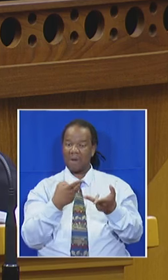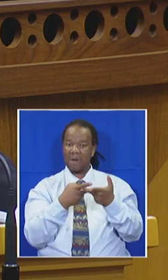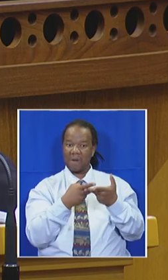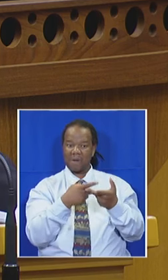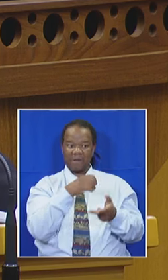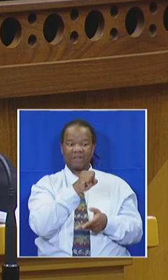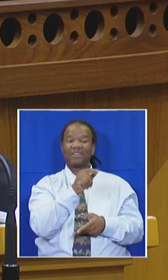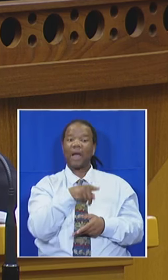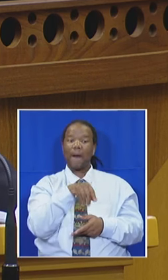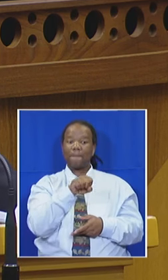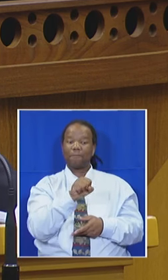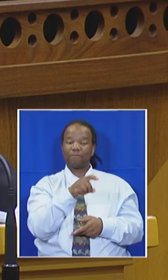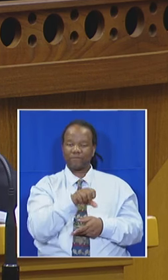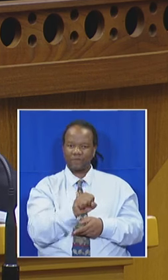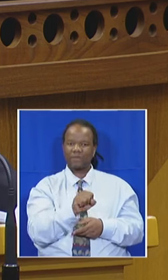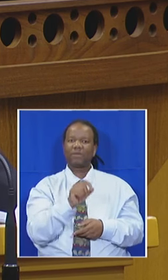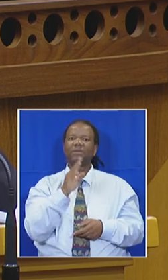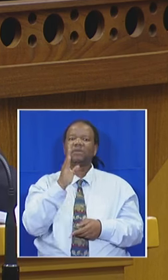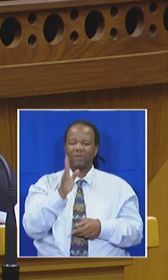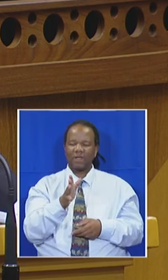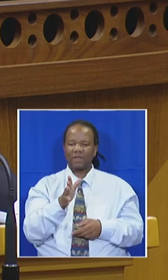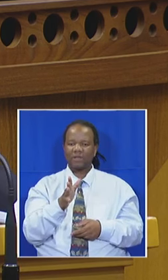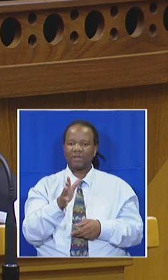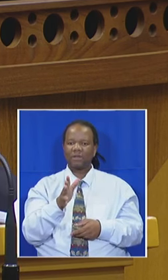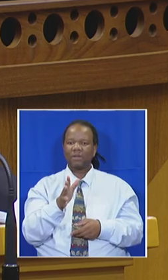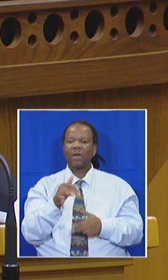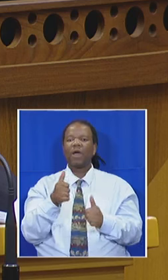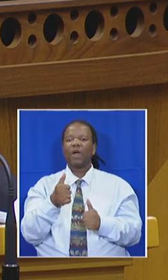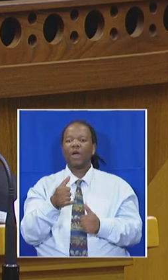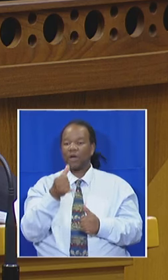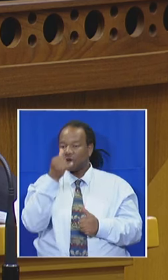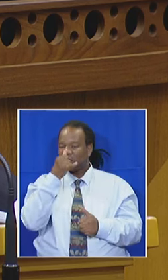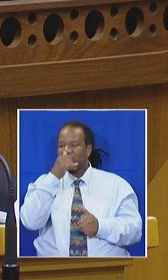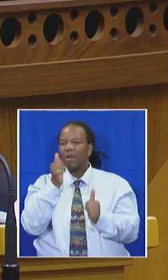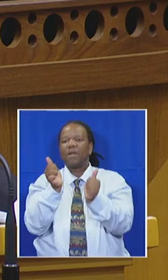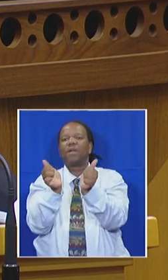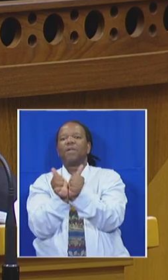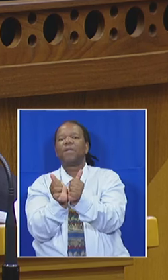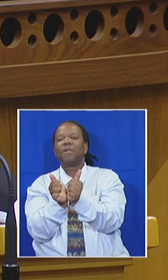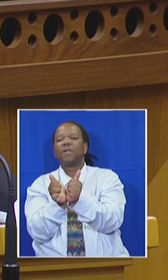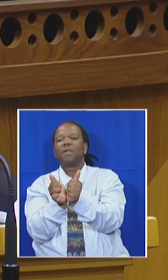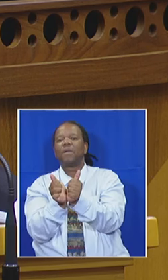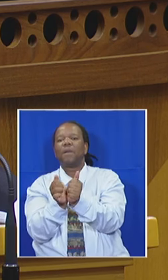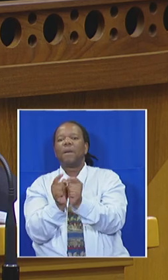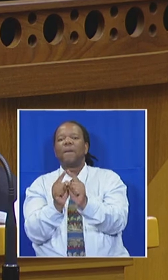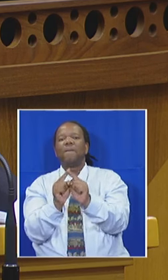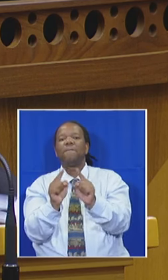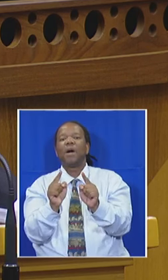ayazibamba izigebengu kodwa zidedelwe eyinkantolo.